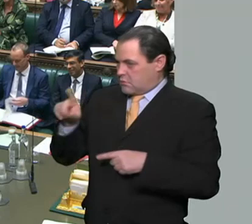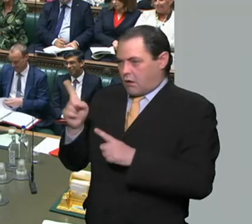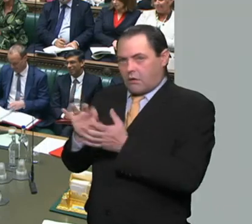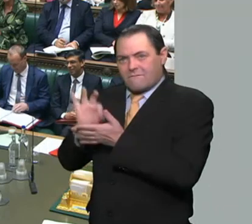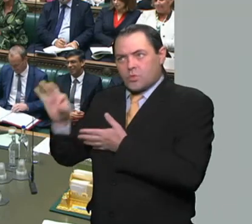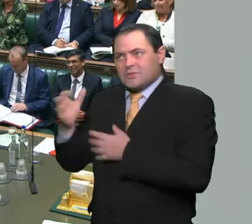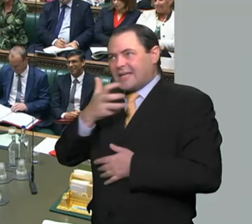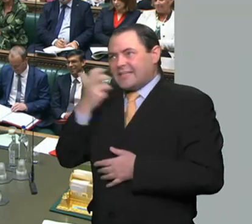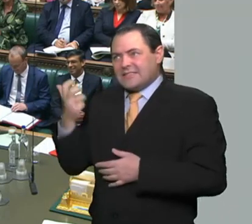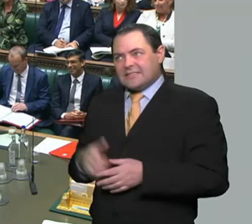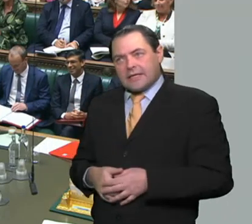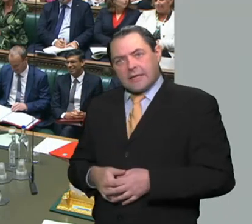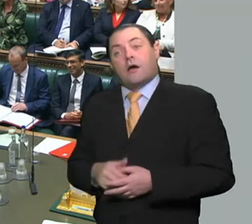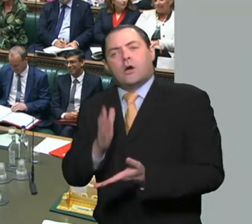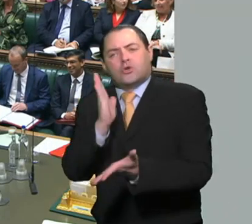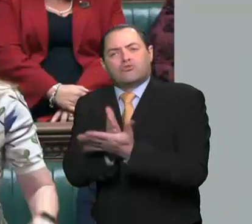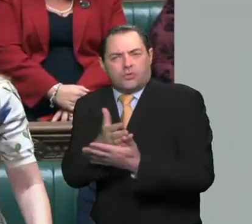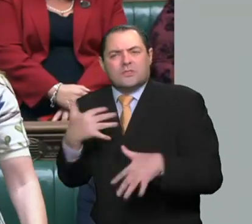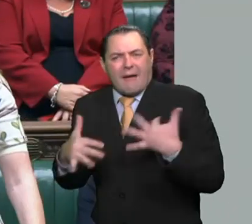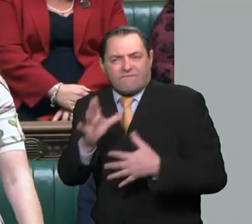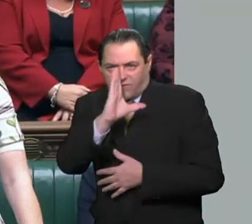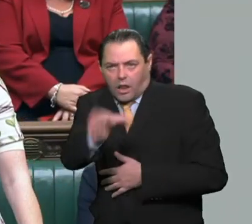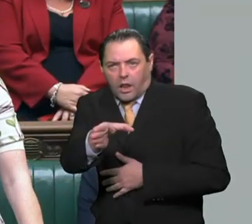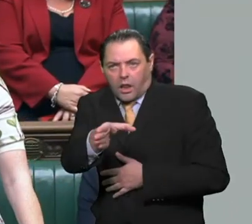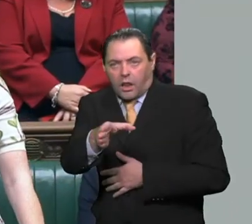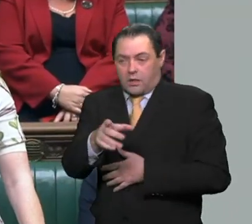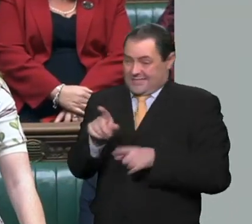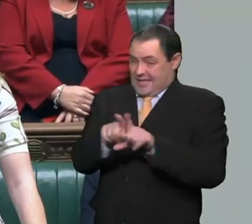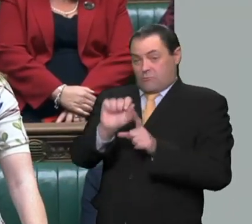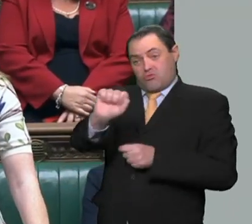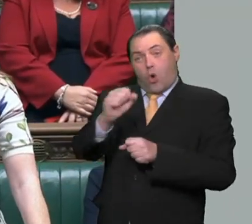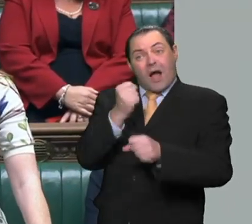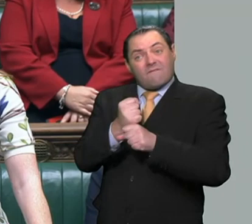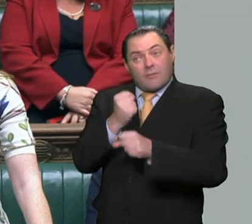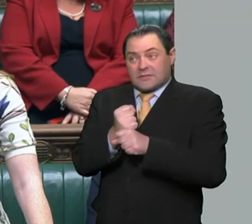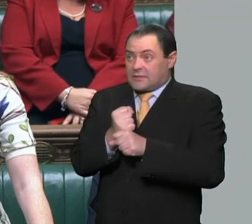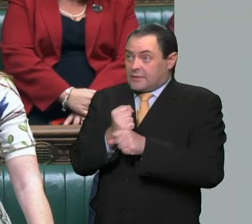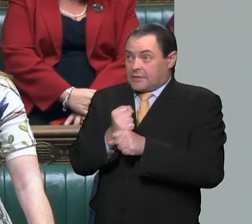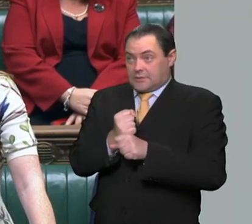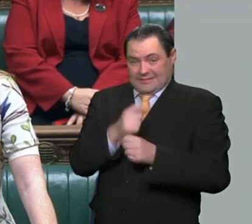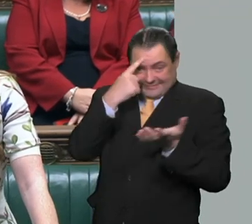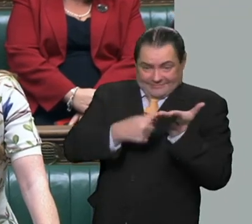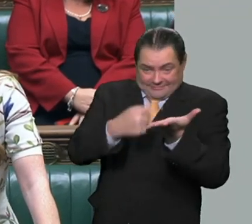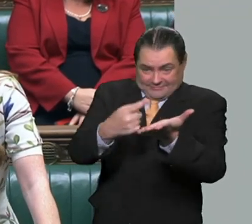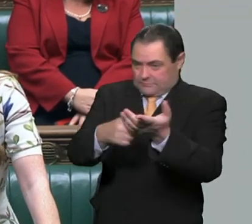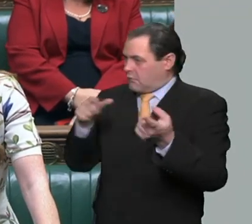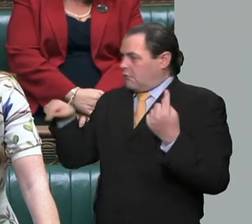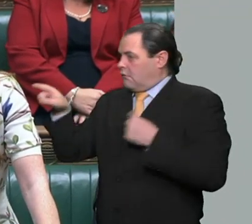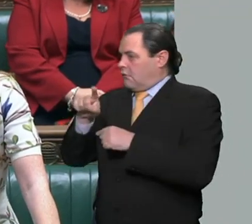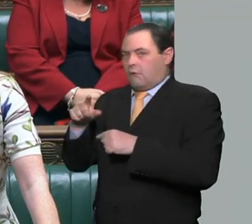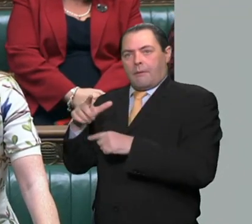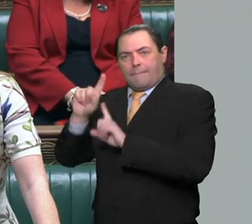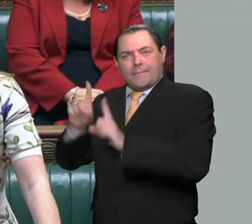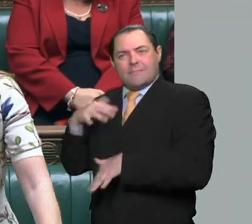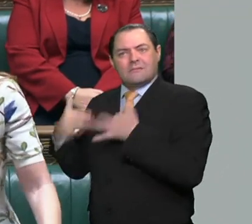just as the truth hurts, doesn't it? Just as his government are making choices that are making working families'